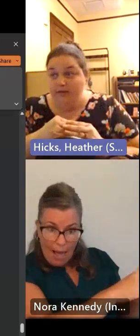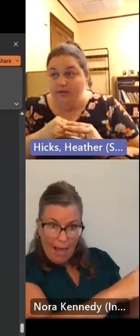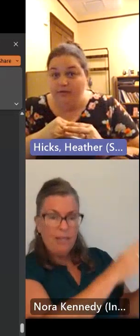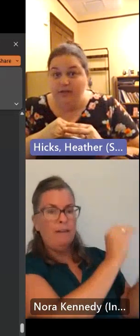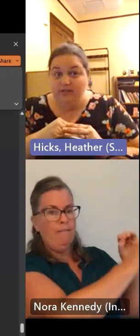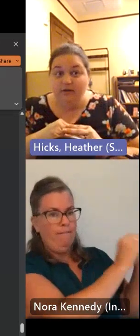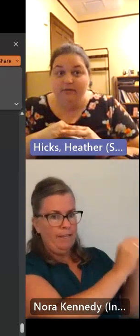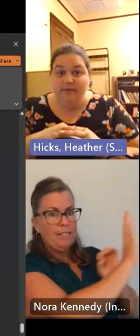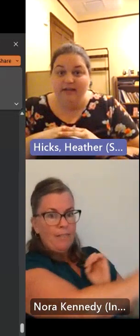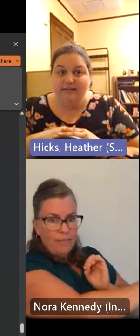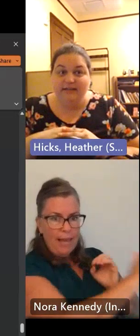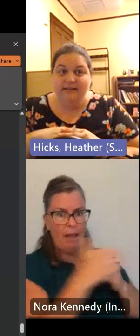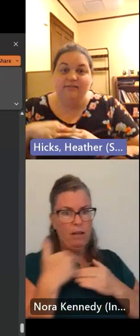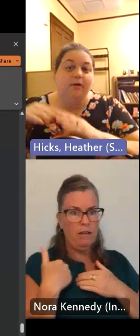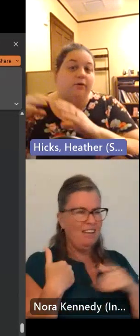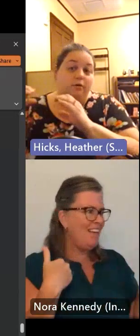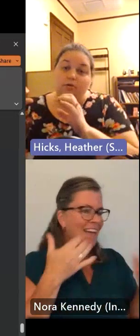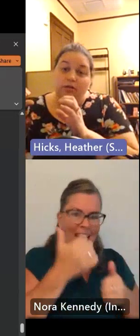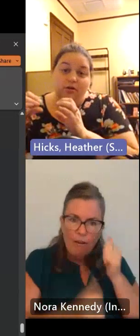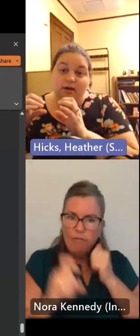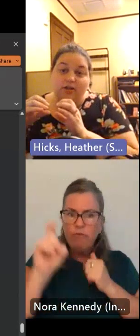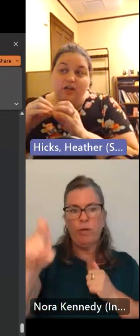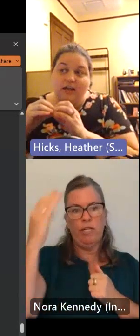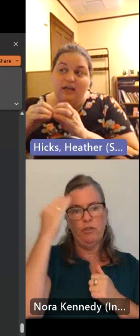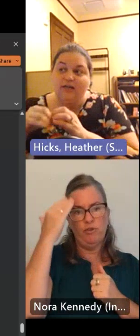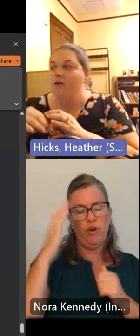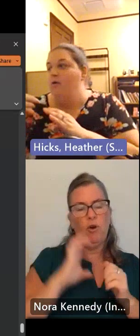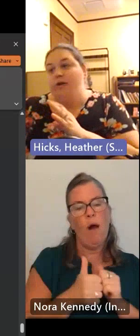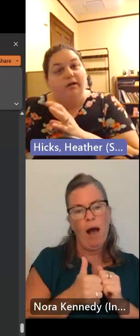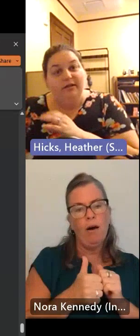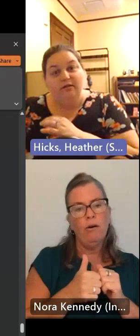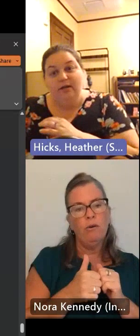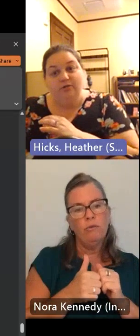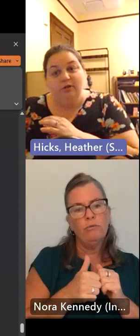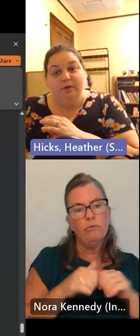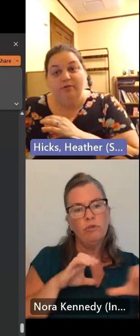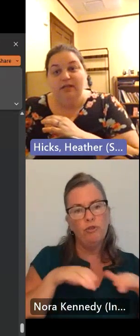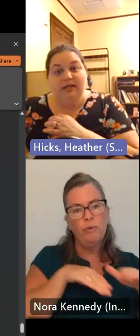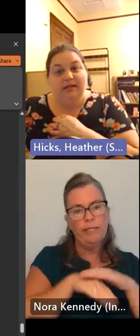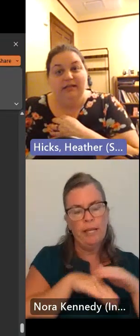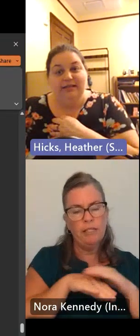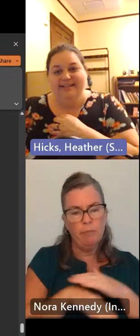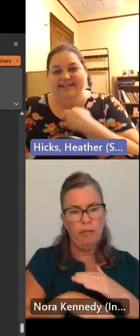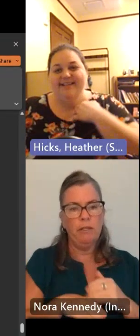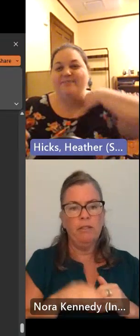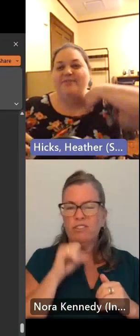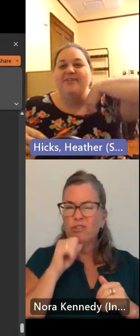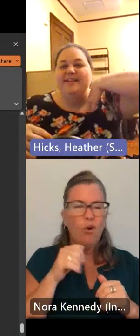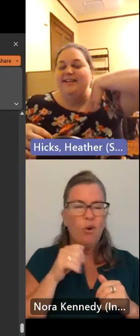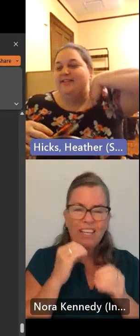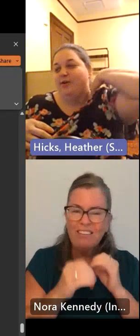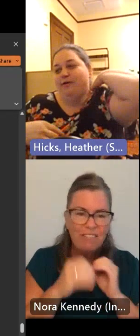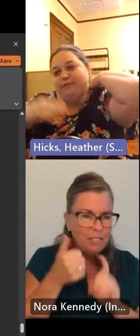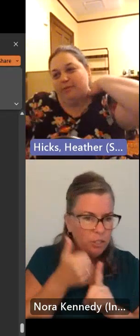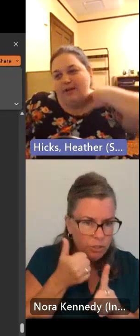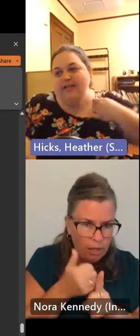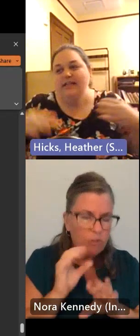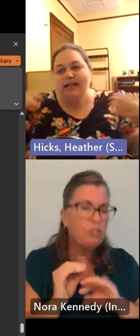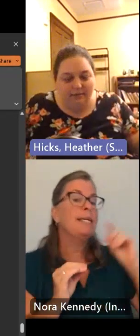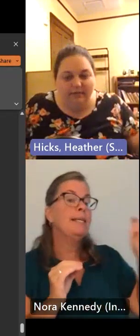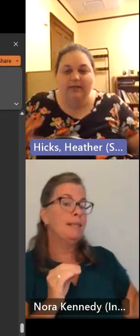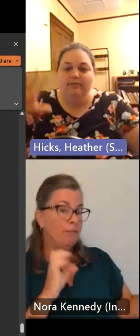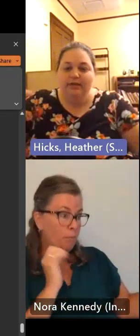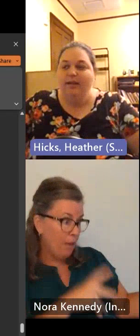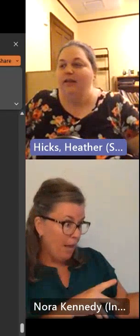the content owner needs to know how to make it accessible. You need to know how to check it. We all need to make sure it's posted and listed as accessible. So hopefully